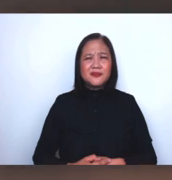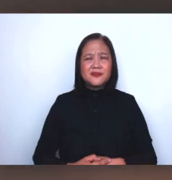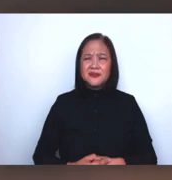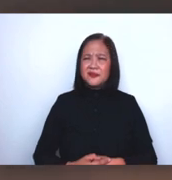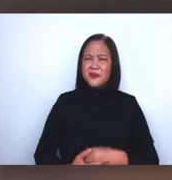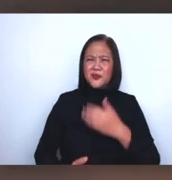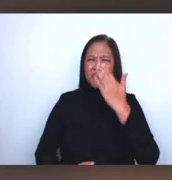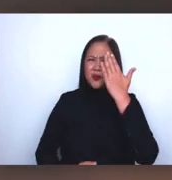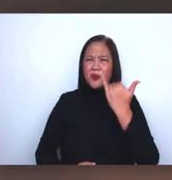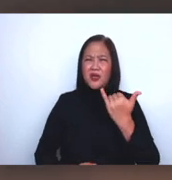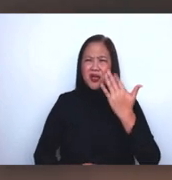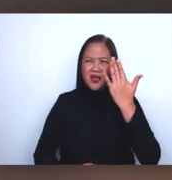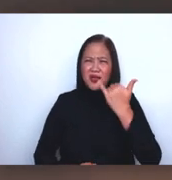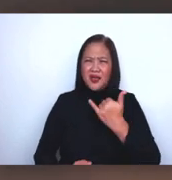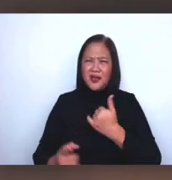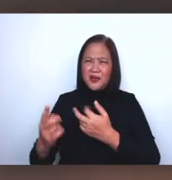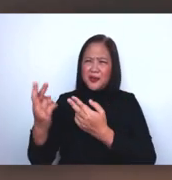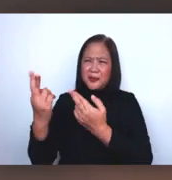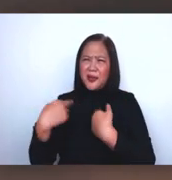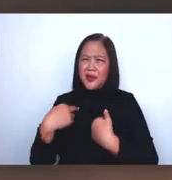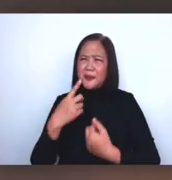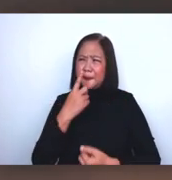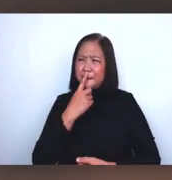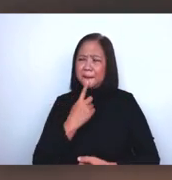Why don't you answer me?